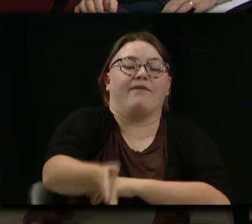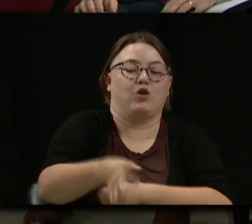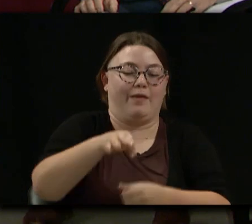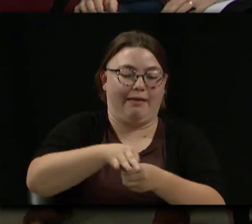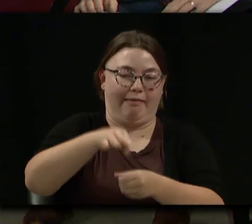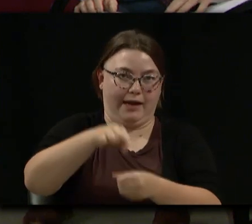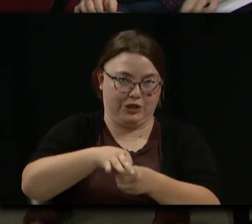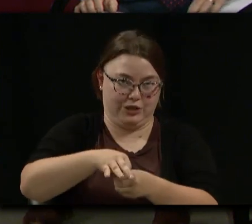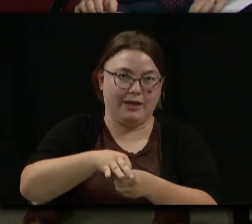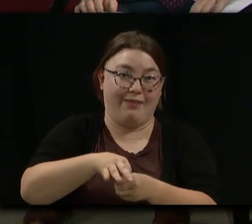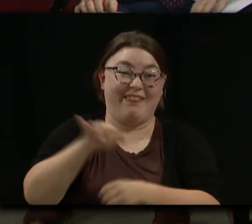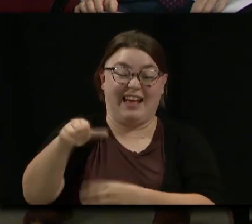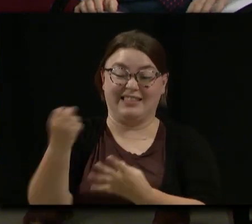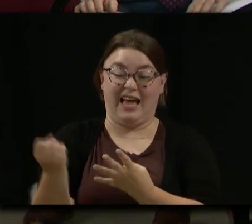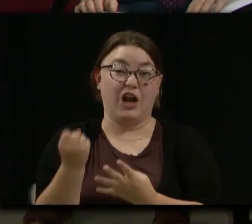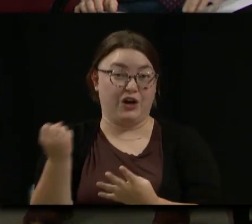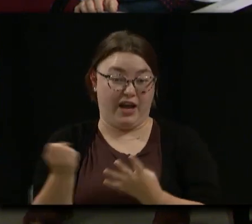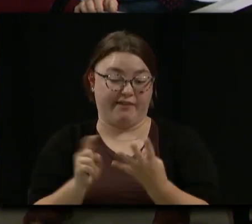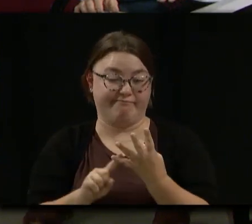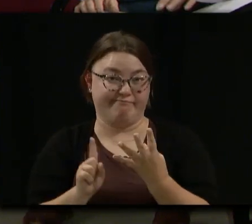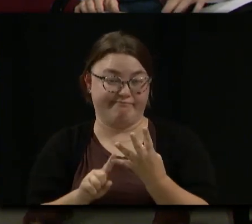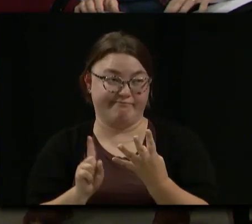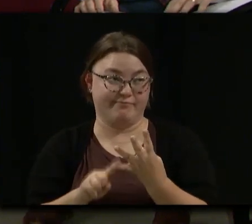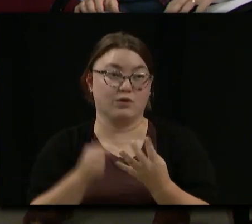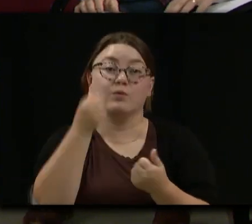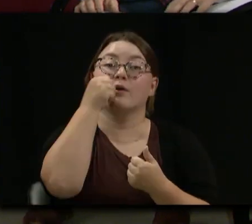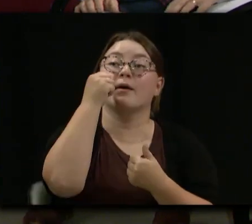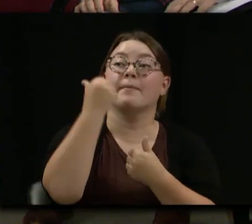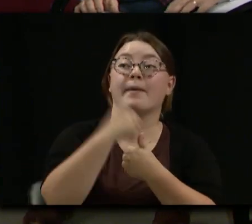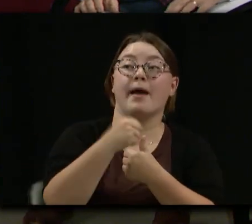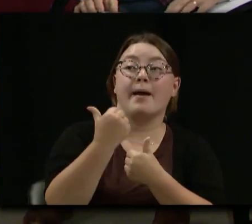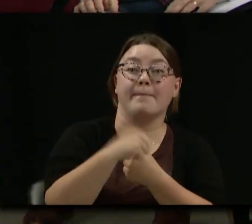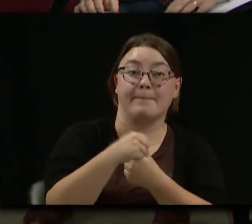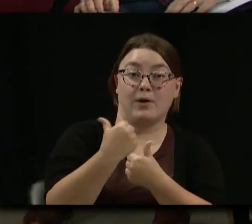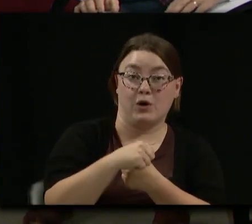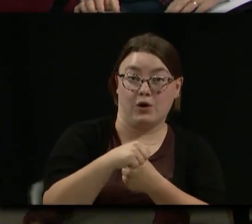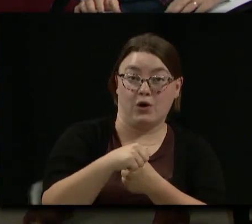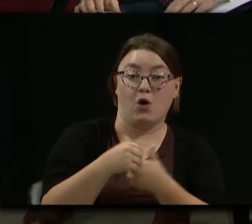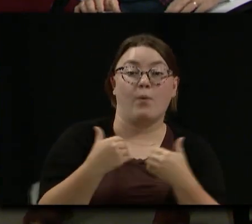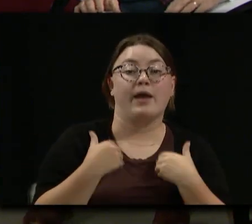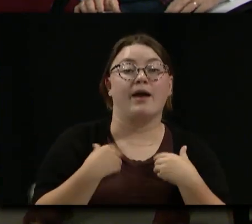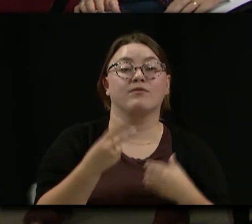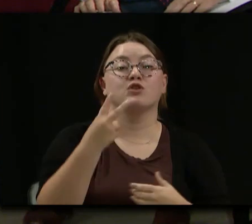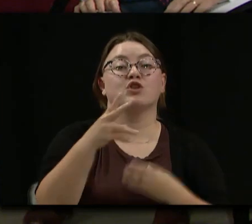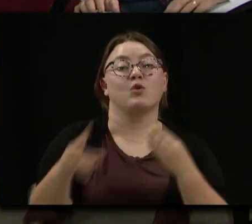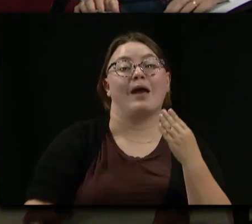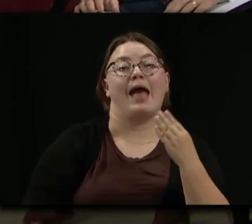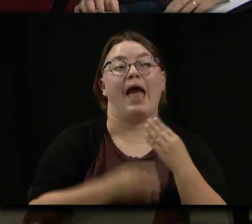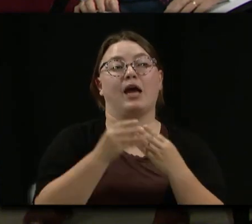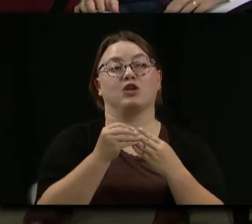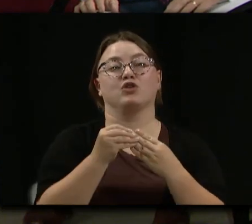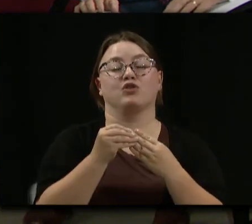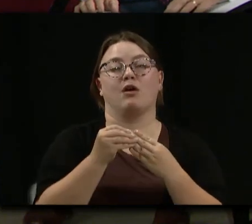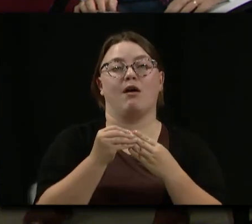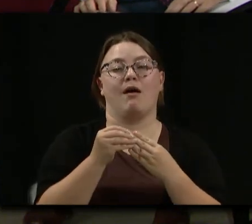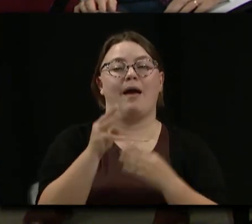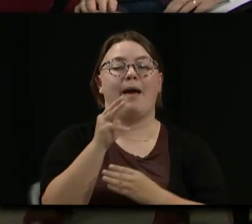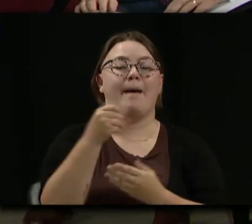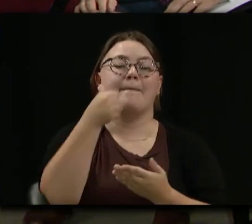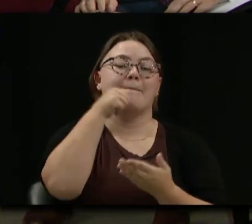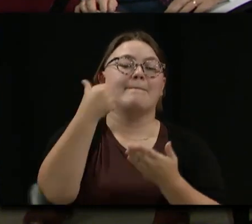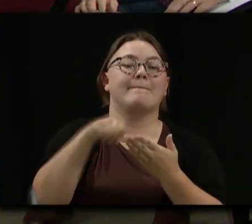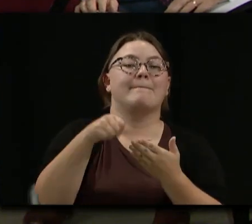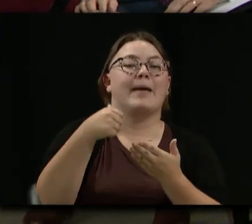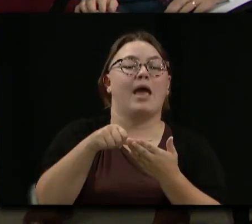it by that Saturday, which, just to let everybody know, we do 2 extra runs on Saturday to grab every